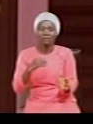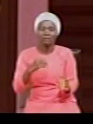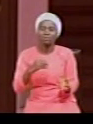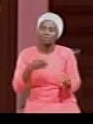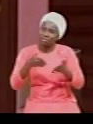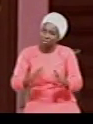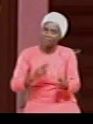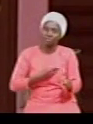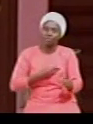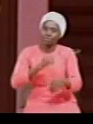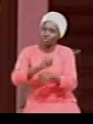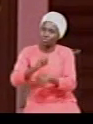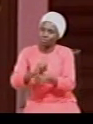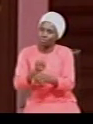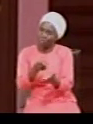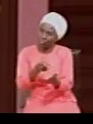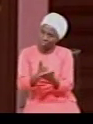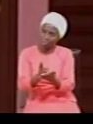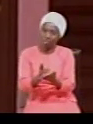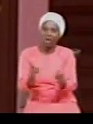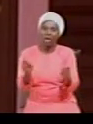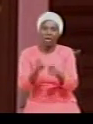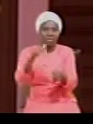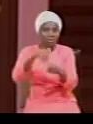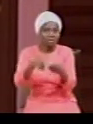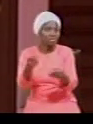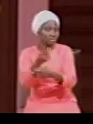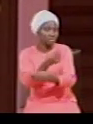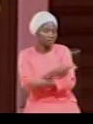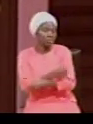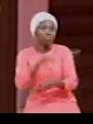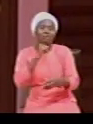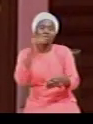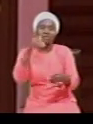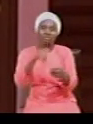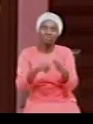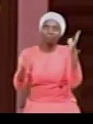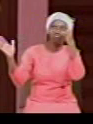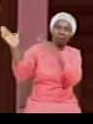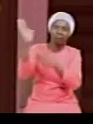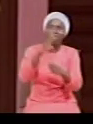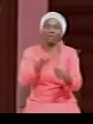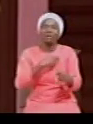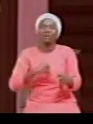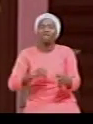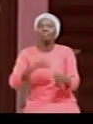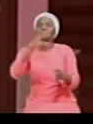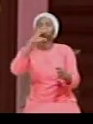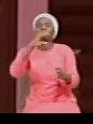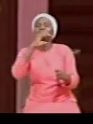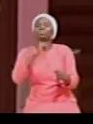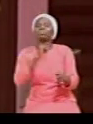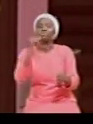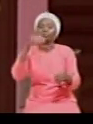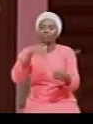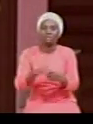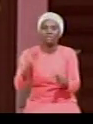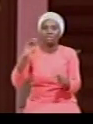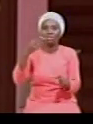walk honestly as in the day, not in rioting and drunkenness, not in chambering